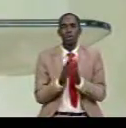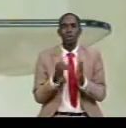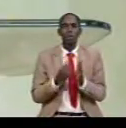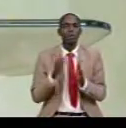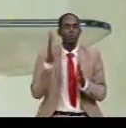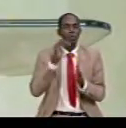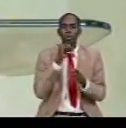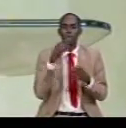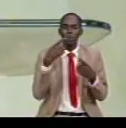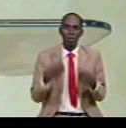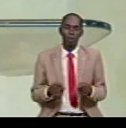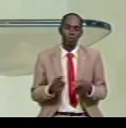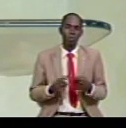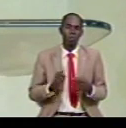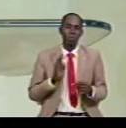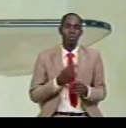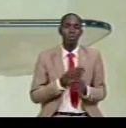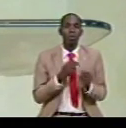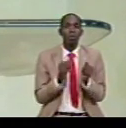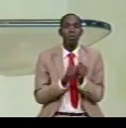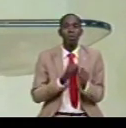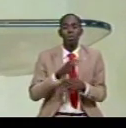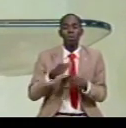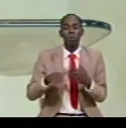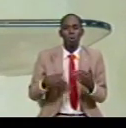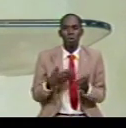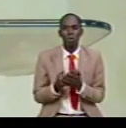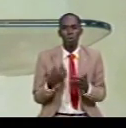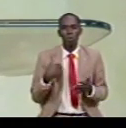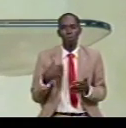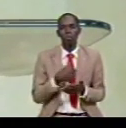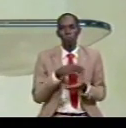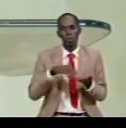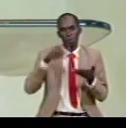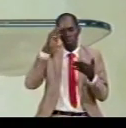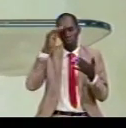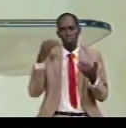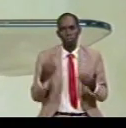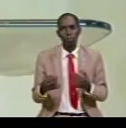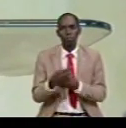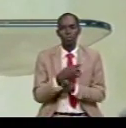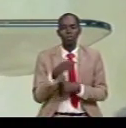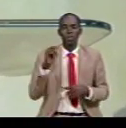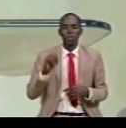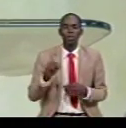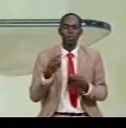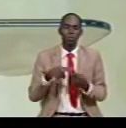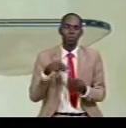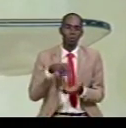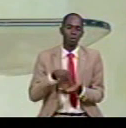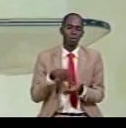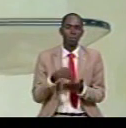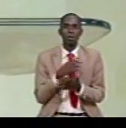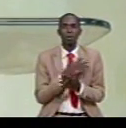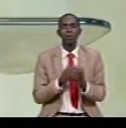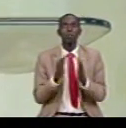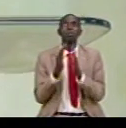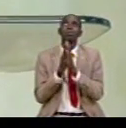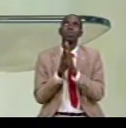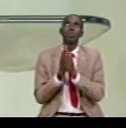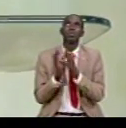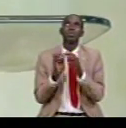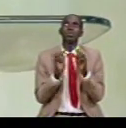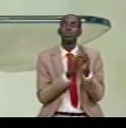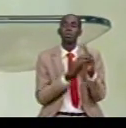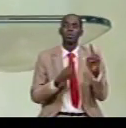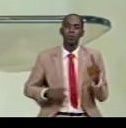with what we have learned today, we need to rise up on our feet and then tell the Lord, Lord,